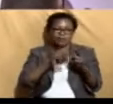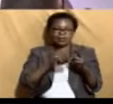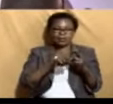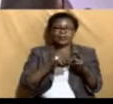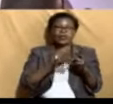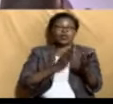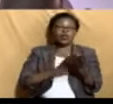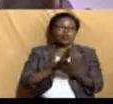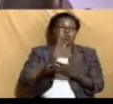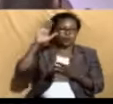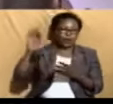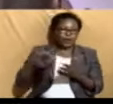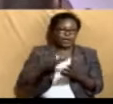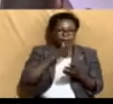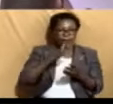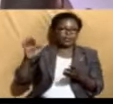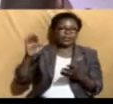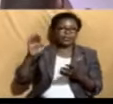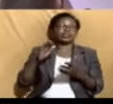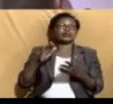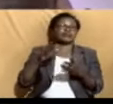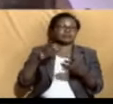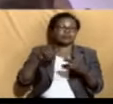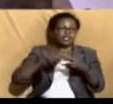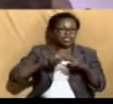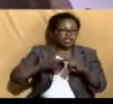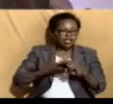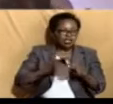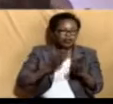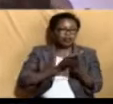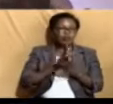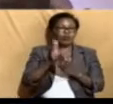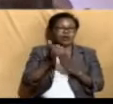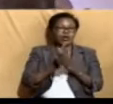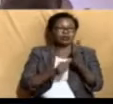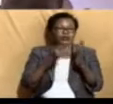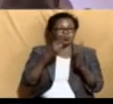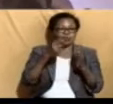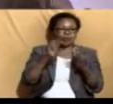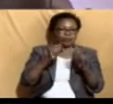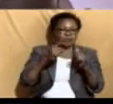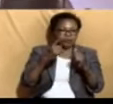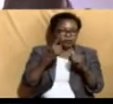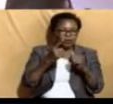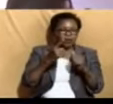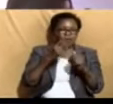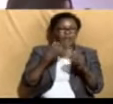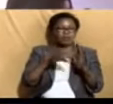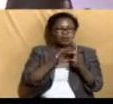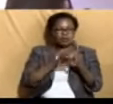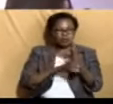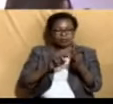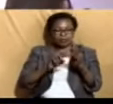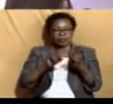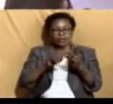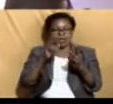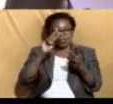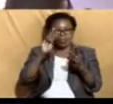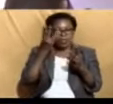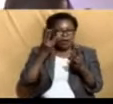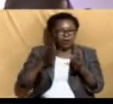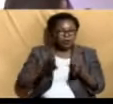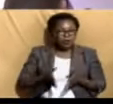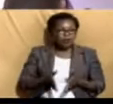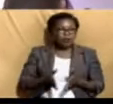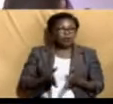is through parliamentary initiative via the Articles 256(1) of the Constitution. And the third